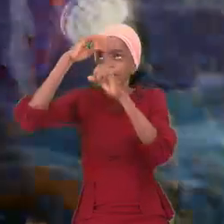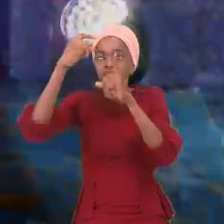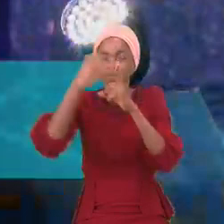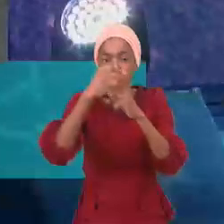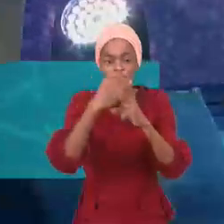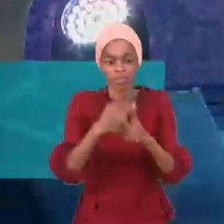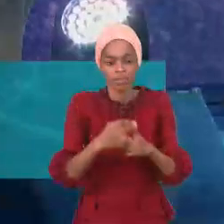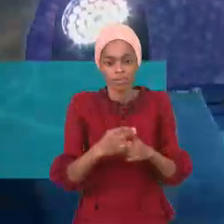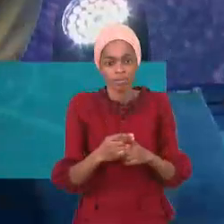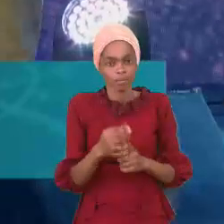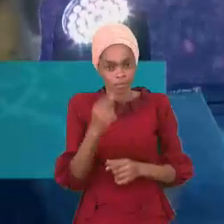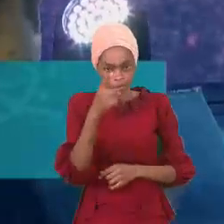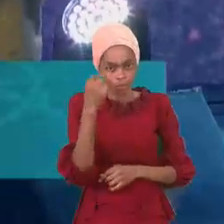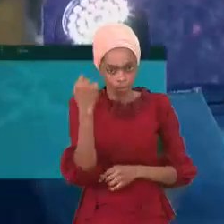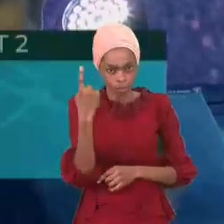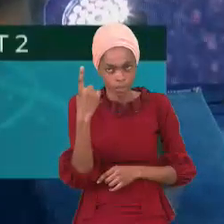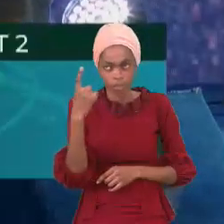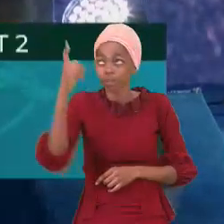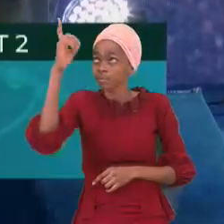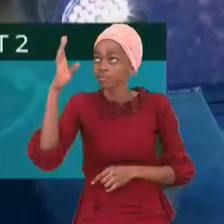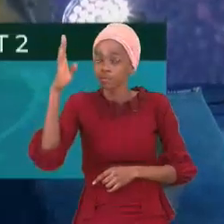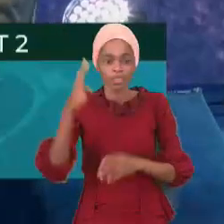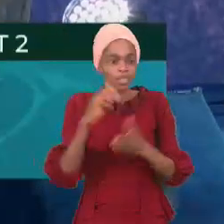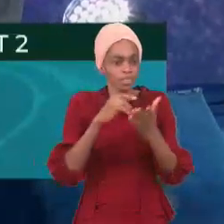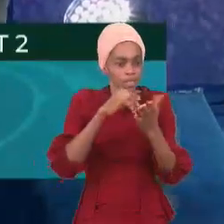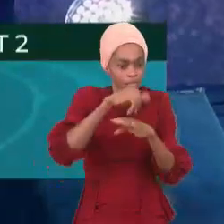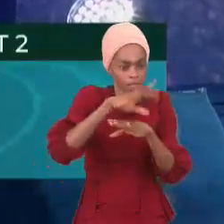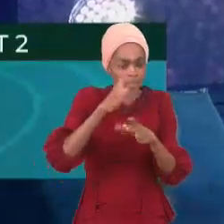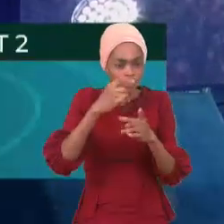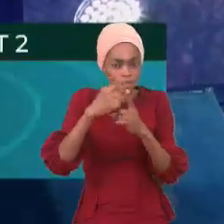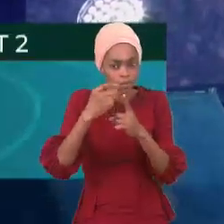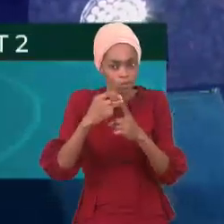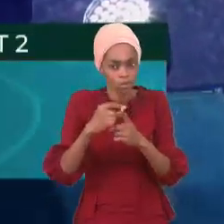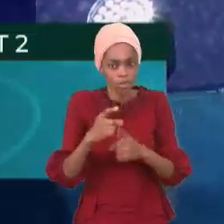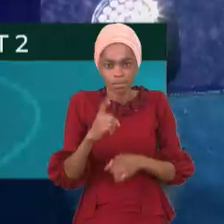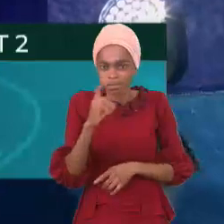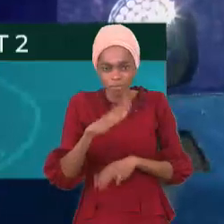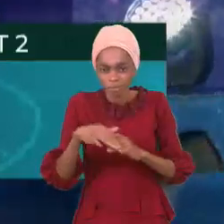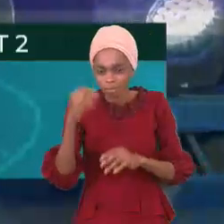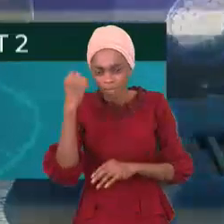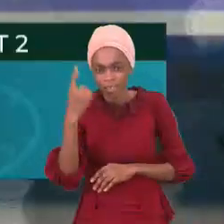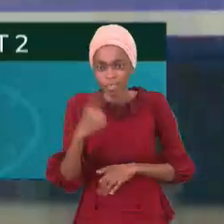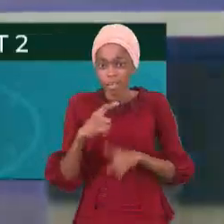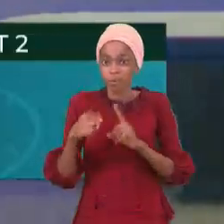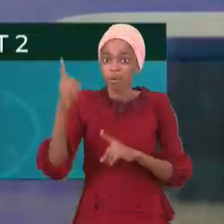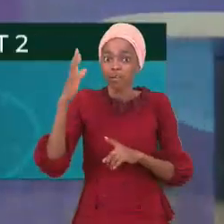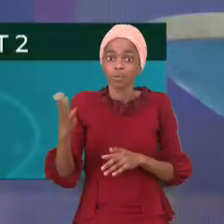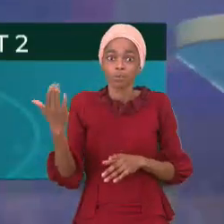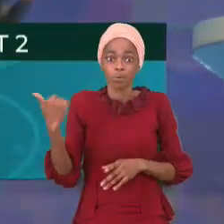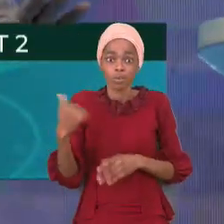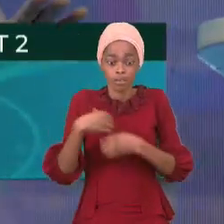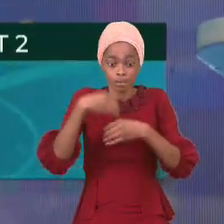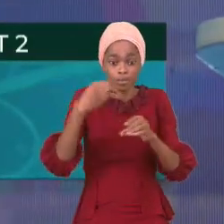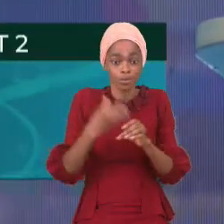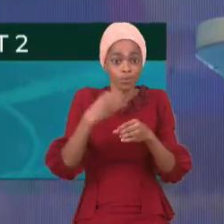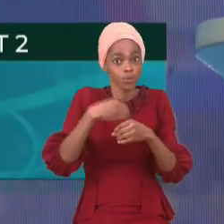word. Understand? He sent his word. Why don't you understand that? When God was going to create